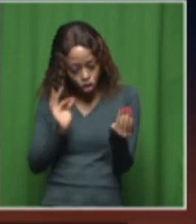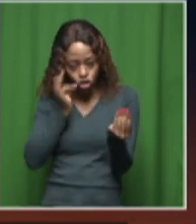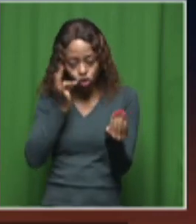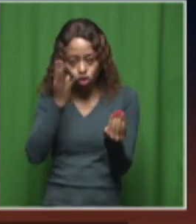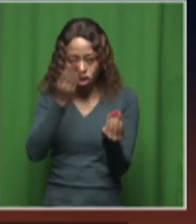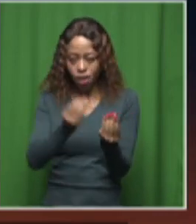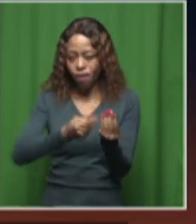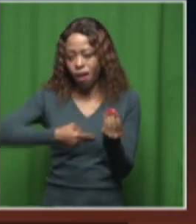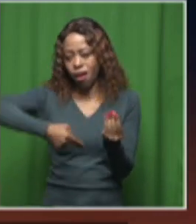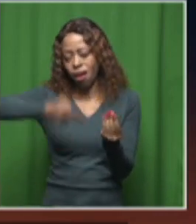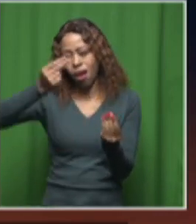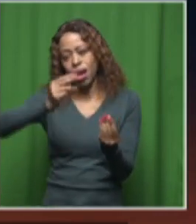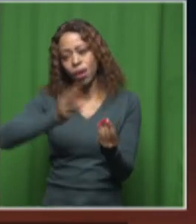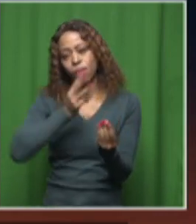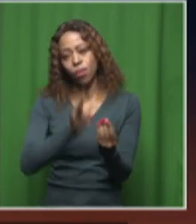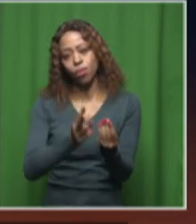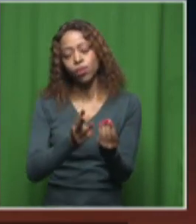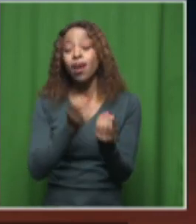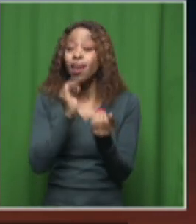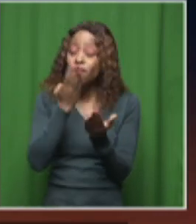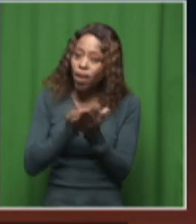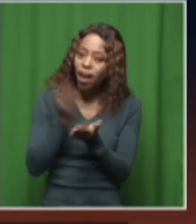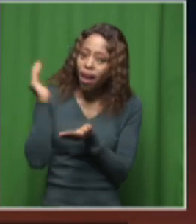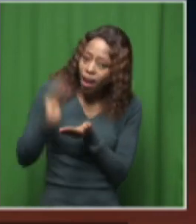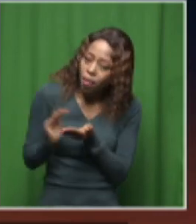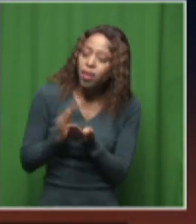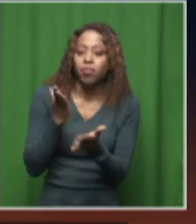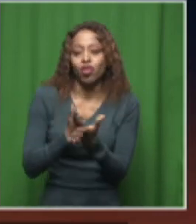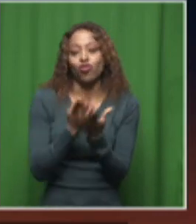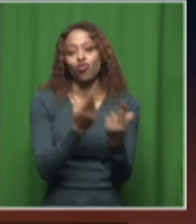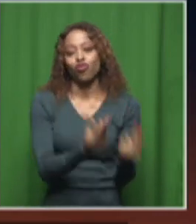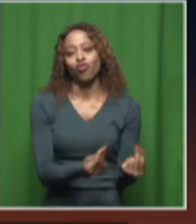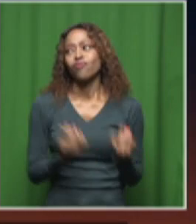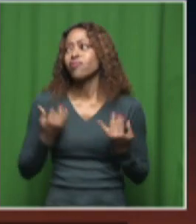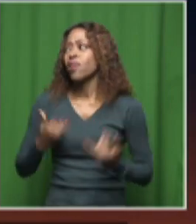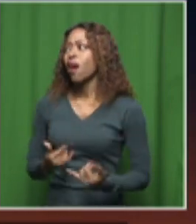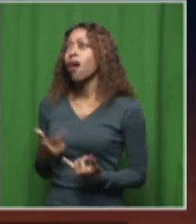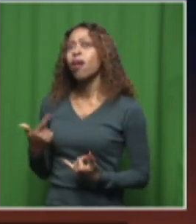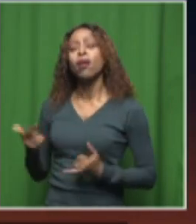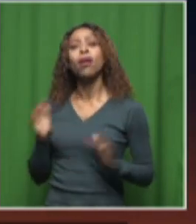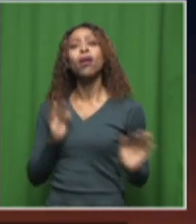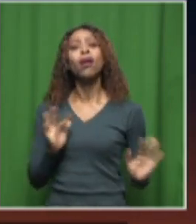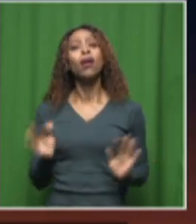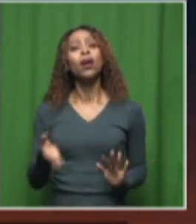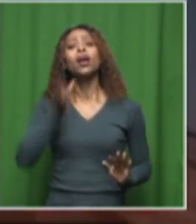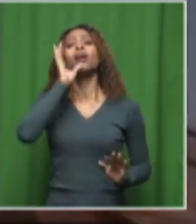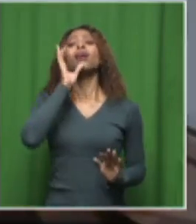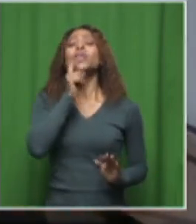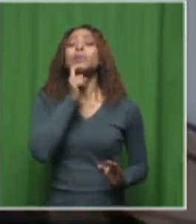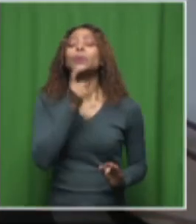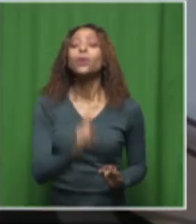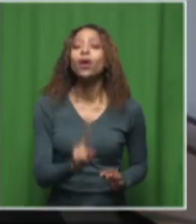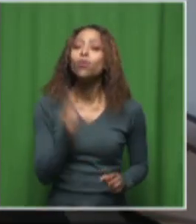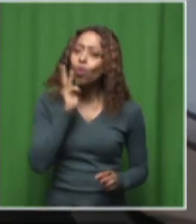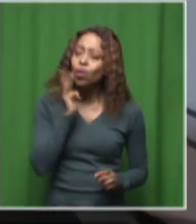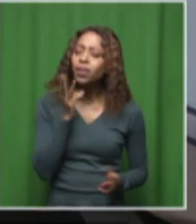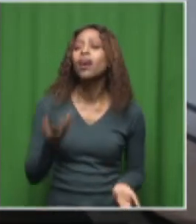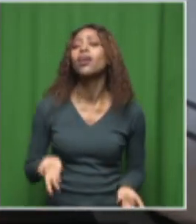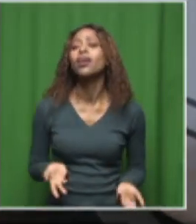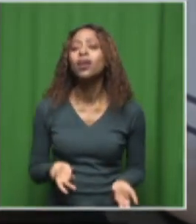it becomes too high. So wherever you can, limit it. So I always say that. So how should they down their foods then? What do you recommend? A bottle of